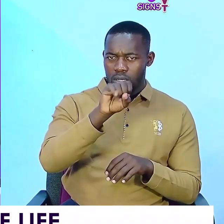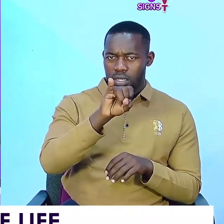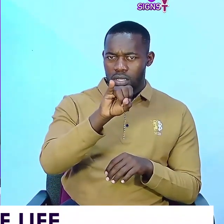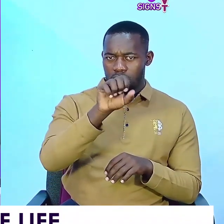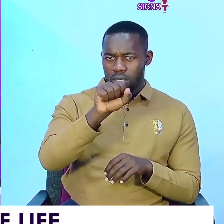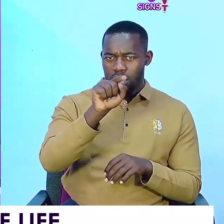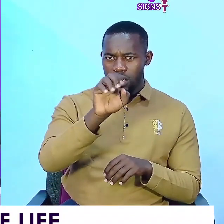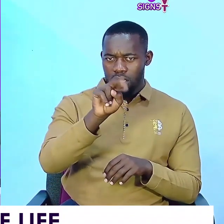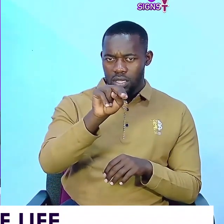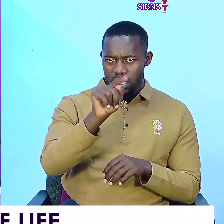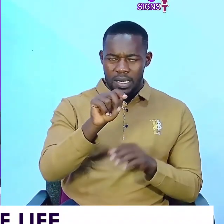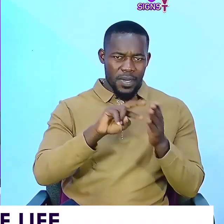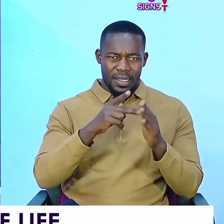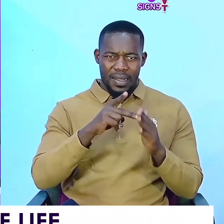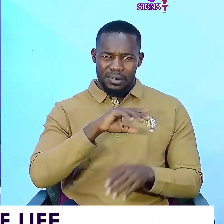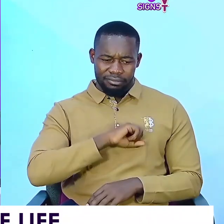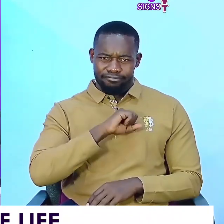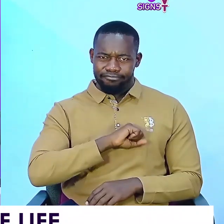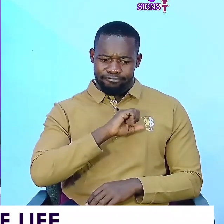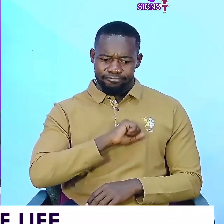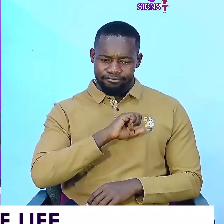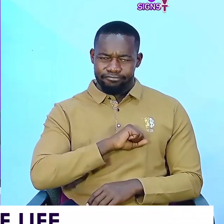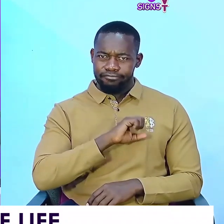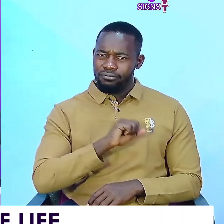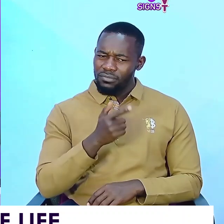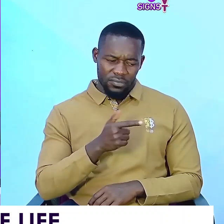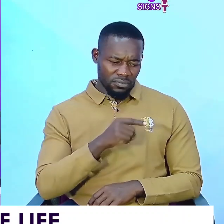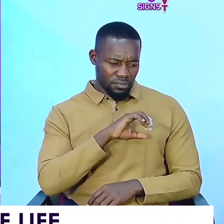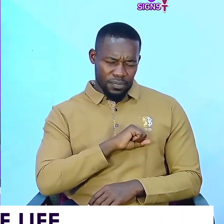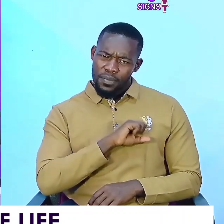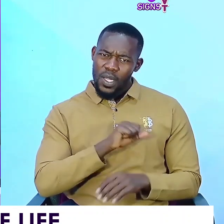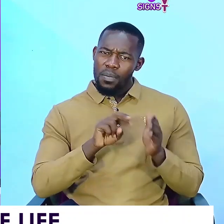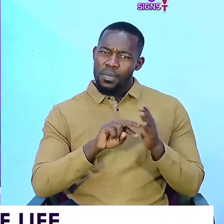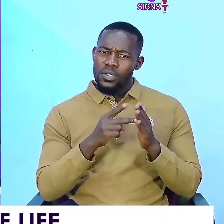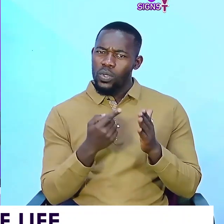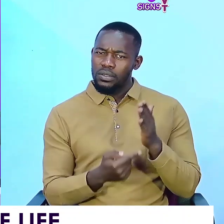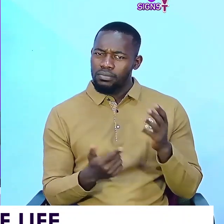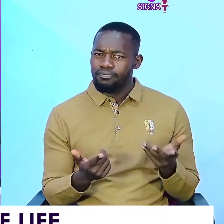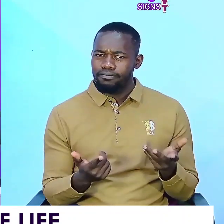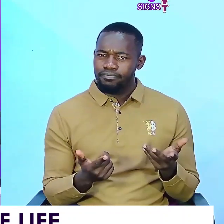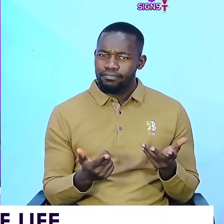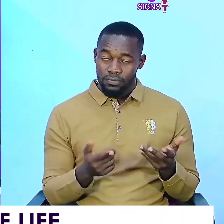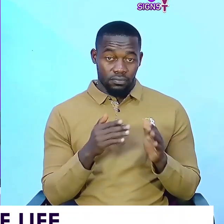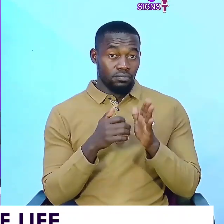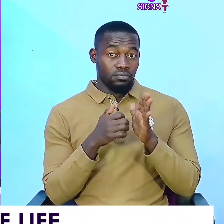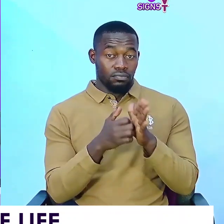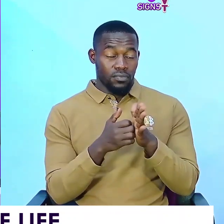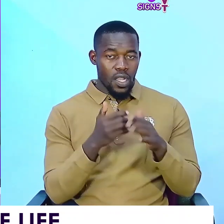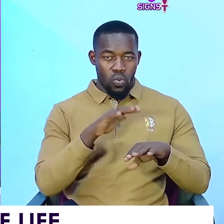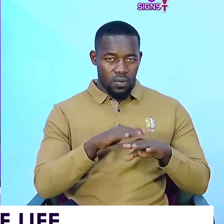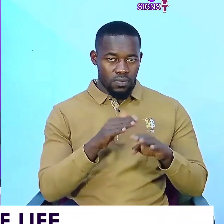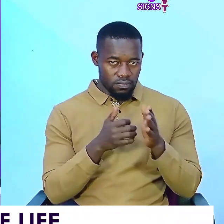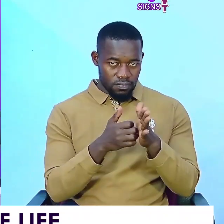mean, give me an example. When you speak of a consistency, an example, a good example